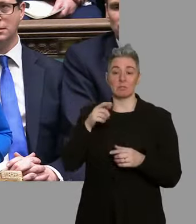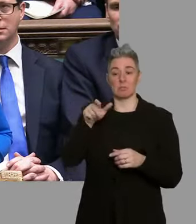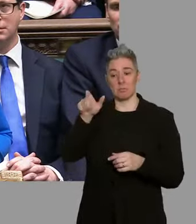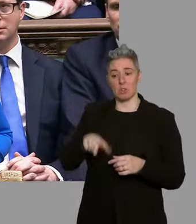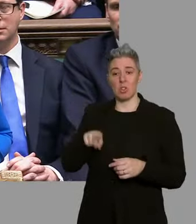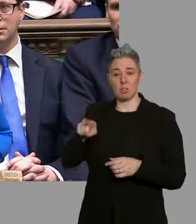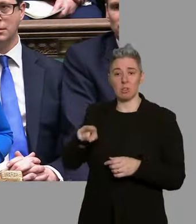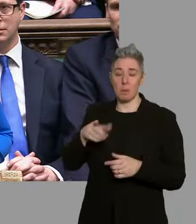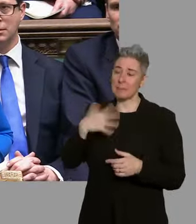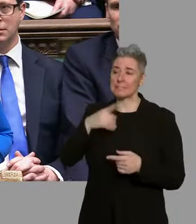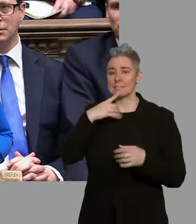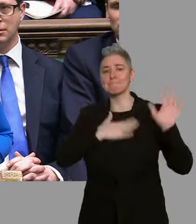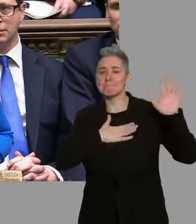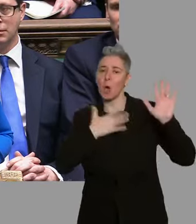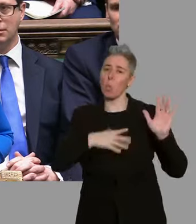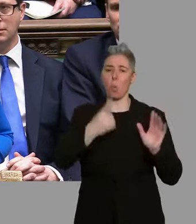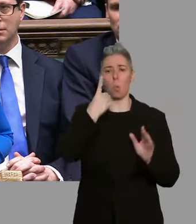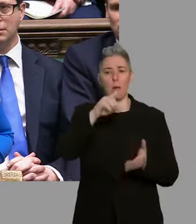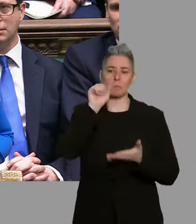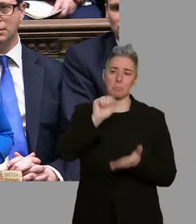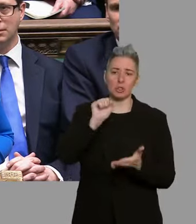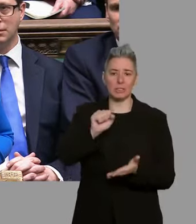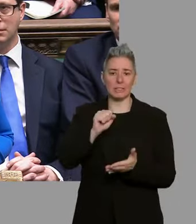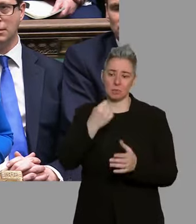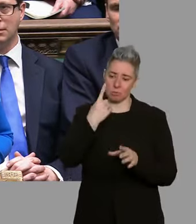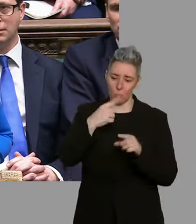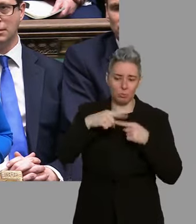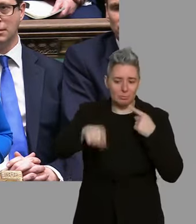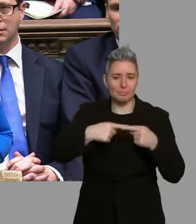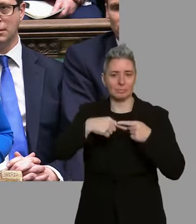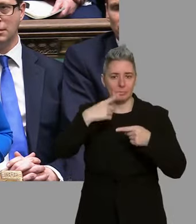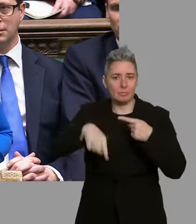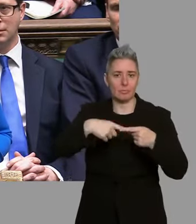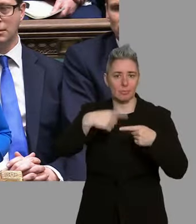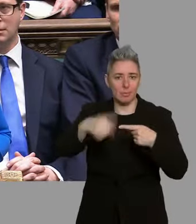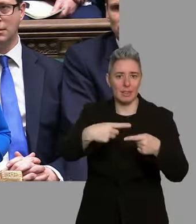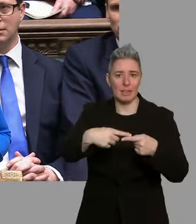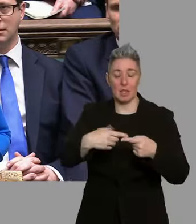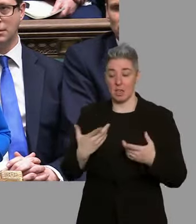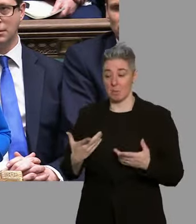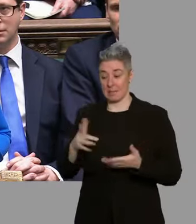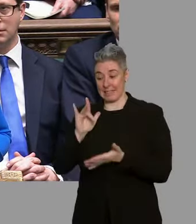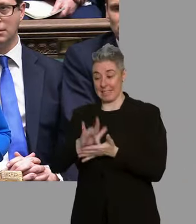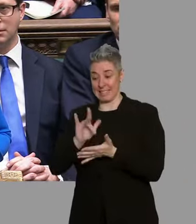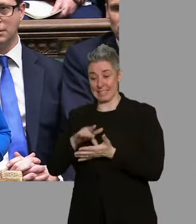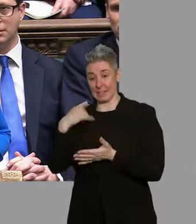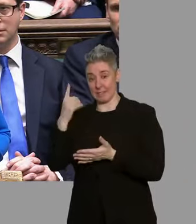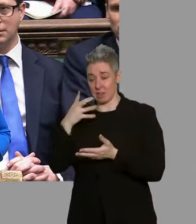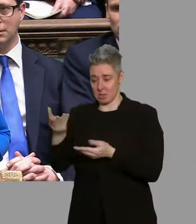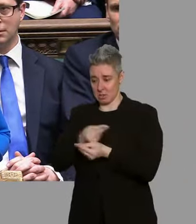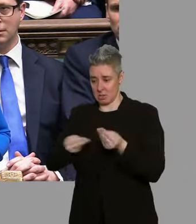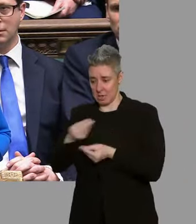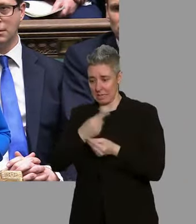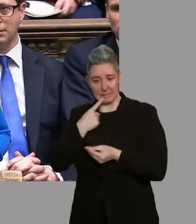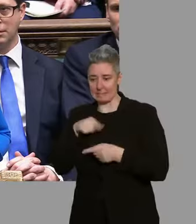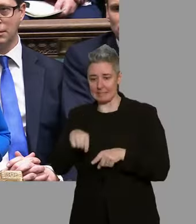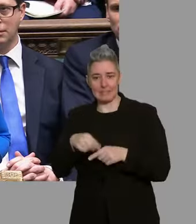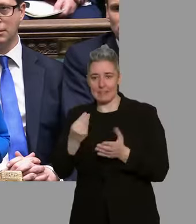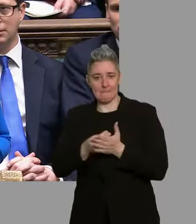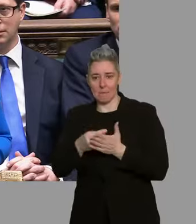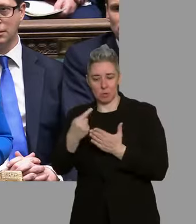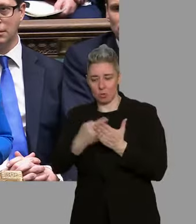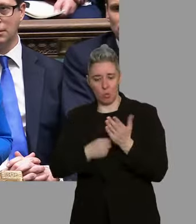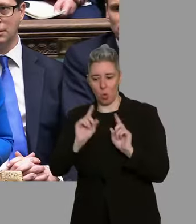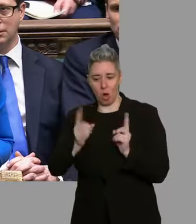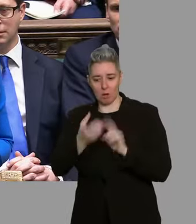can't meet her fiscal rules, and there will need to be an emergency budget. So does the Prime Minister stand by the Chancellor's commitment that there will be